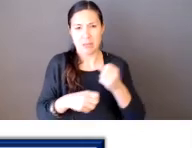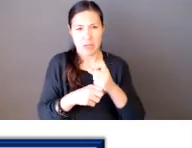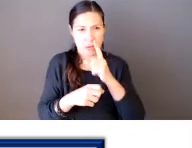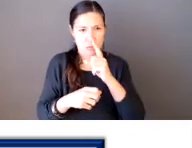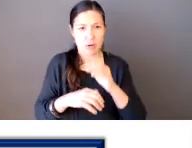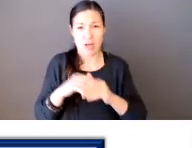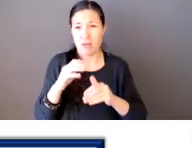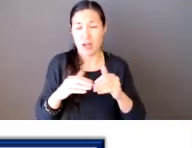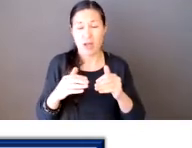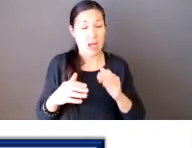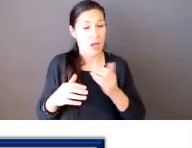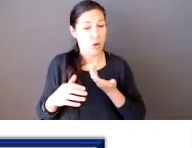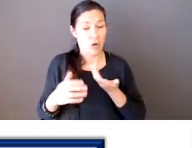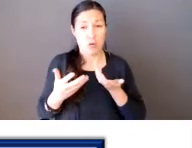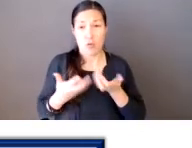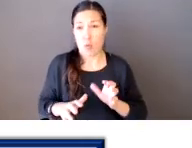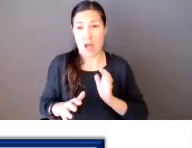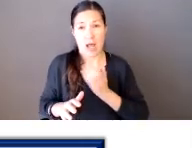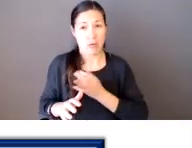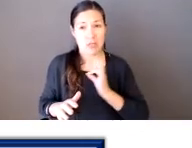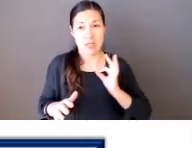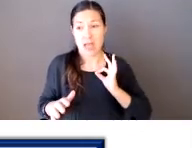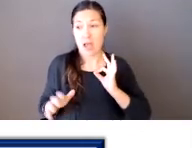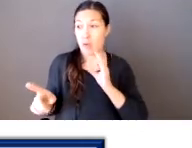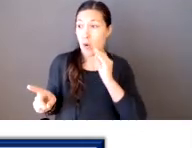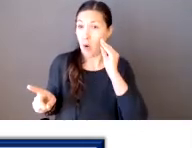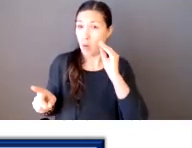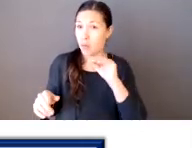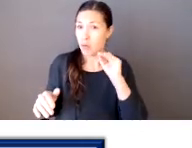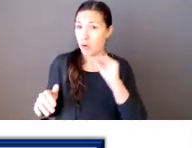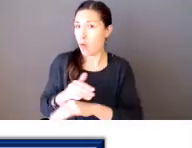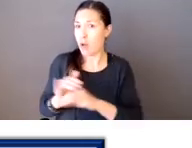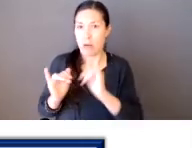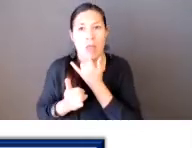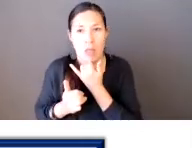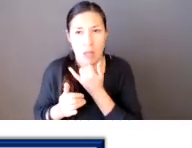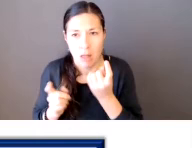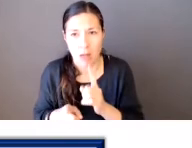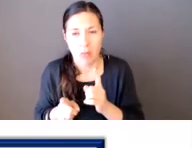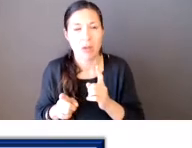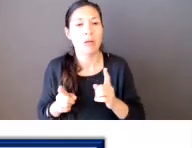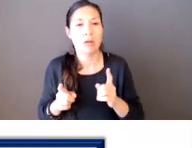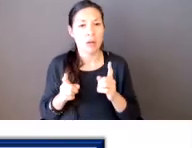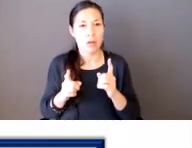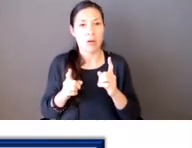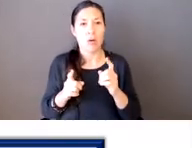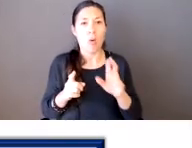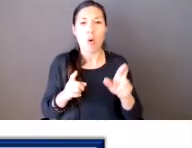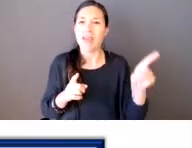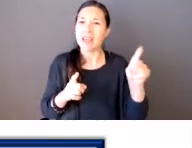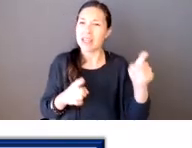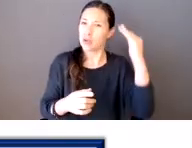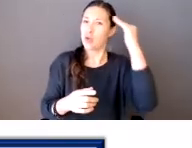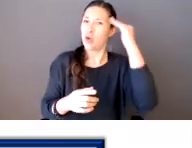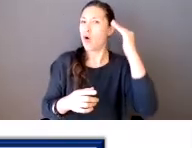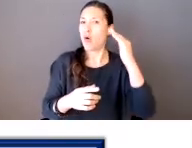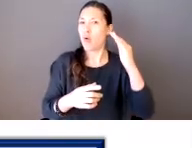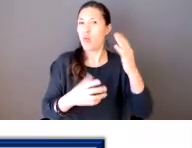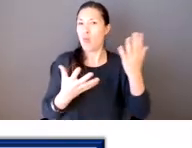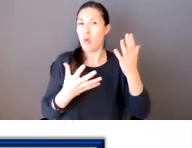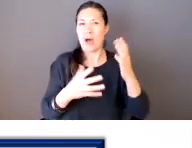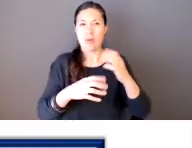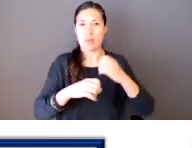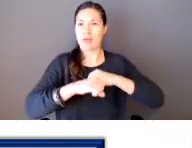into a situation that they shouldn't be, or that they need to be taking certain precautions for. And again, certain